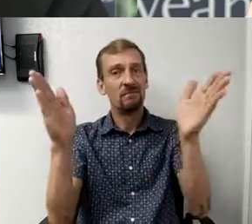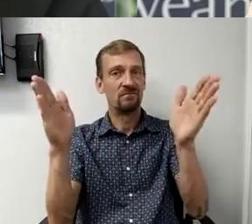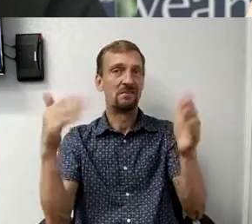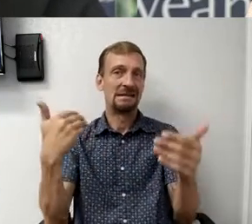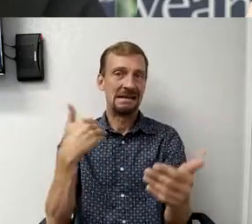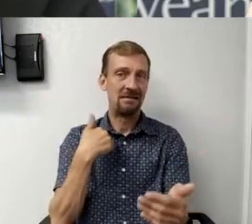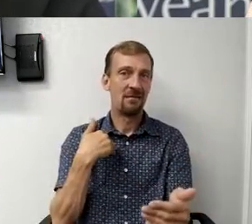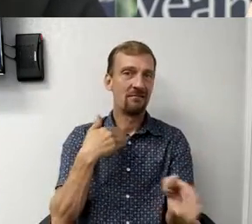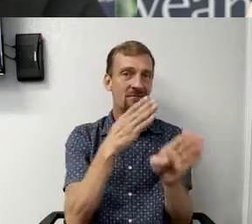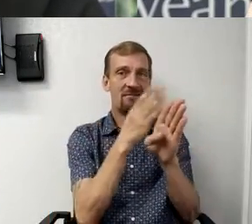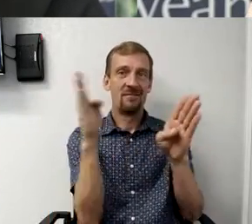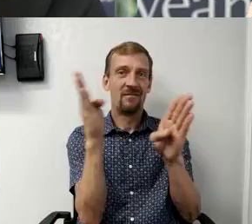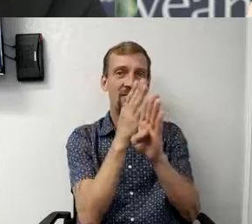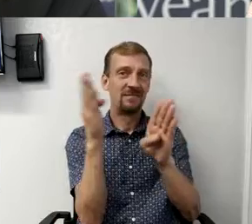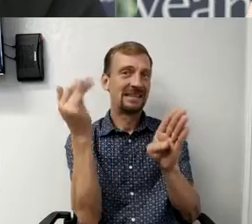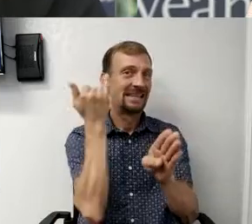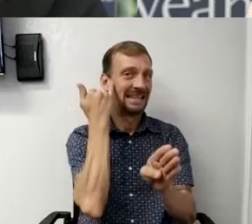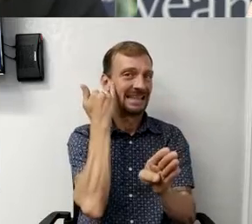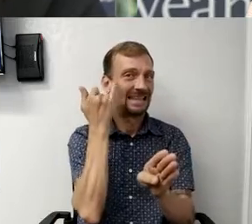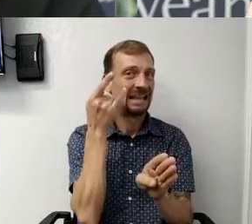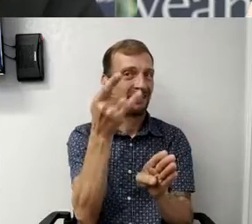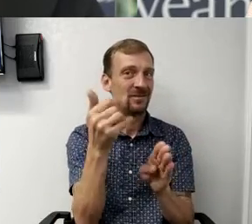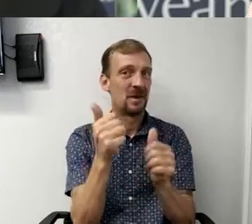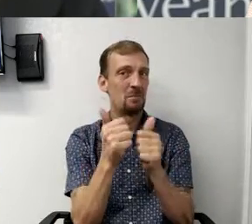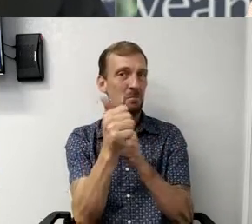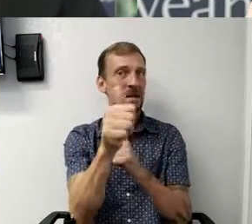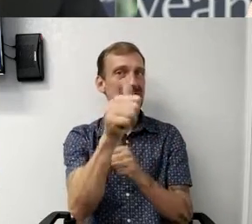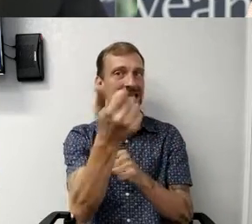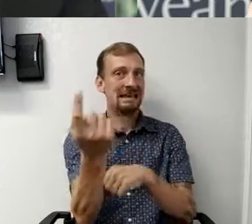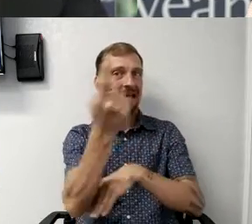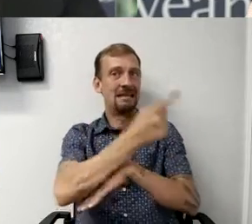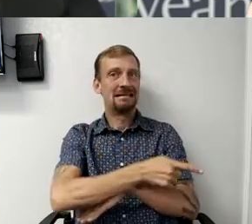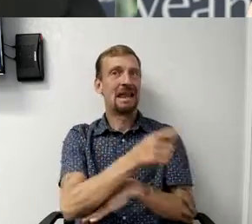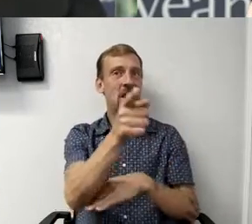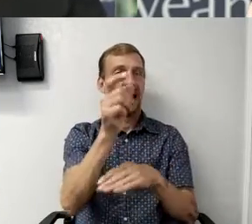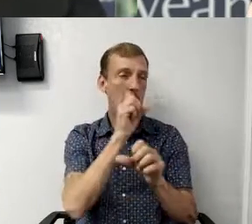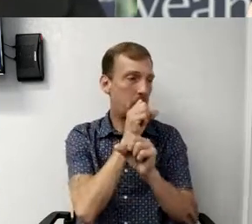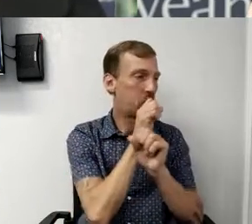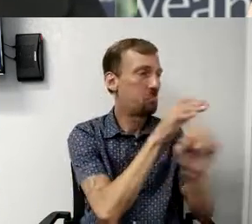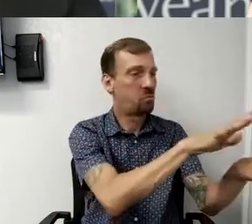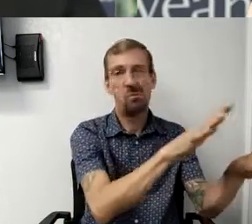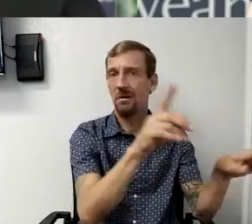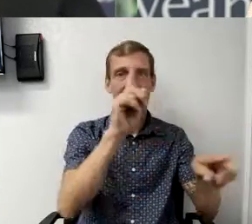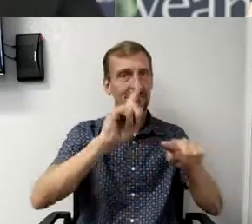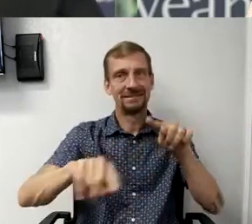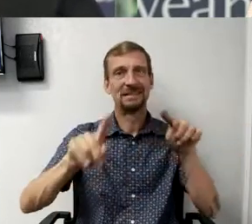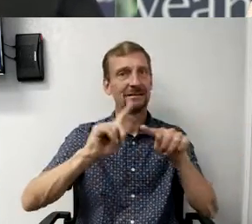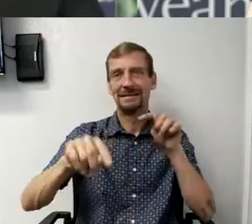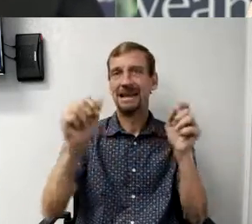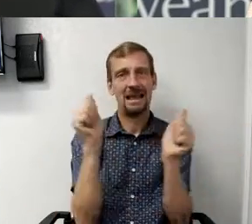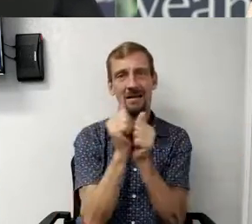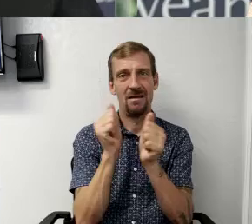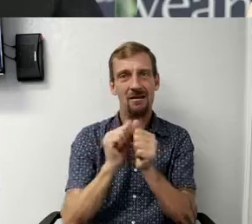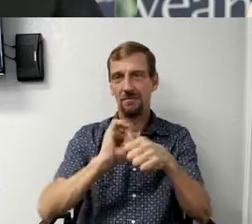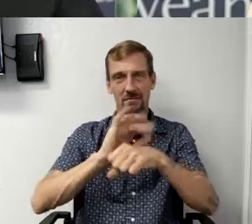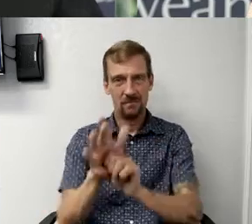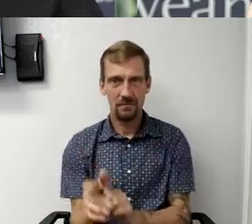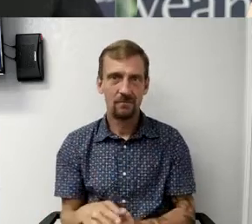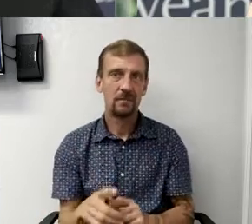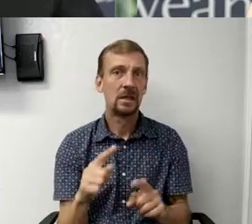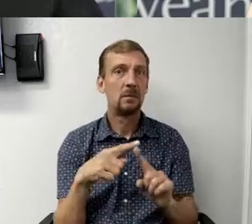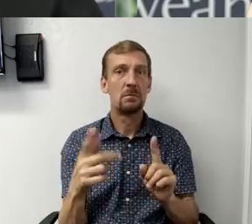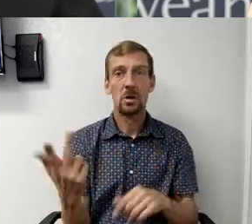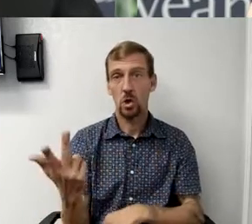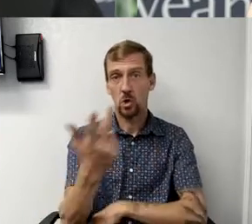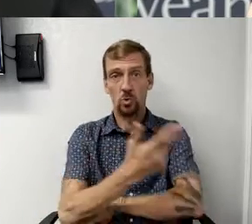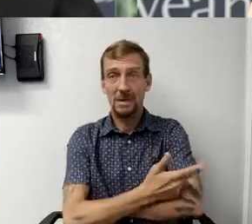they say you're not contagious anymore if you've been 10 days since your symptoms, or since your exposure, and at least 3 days since